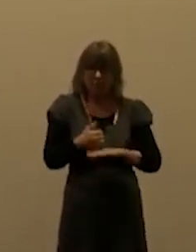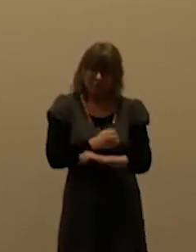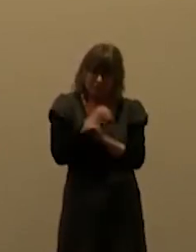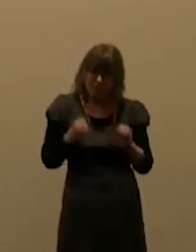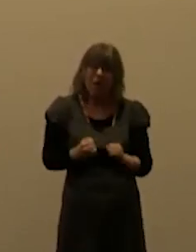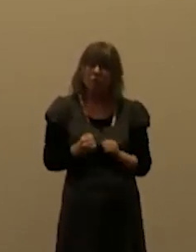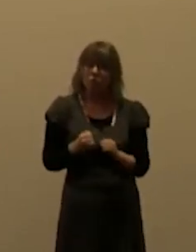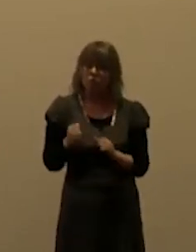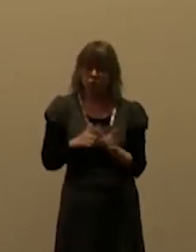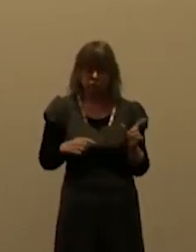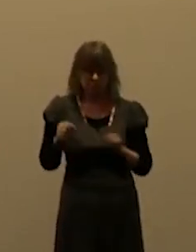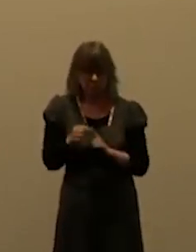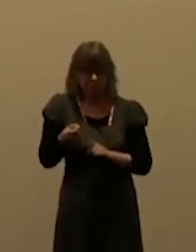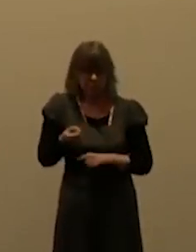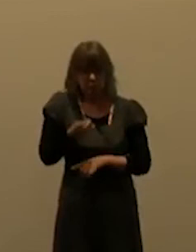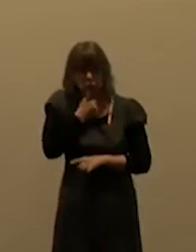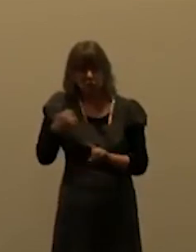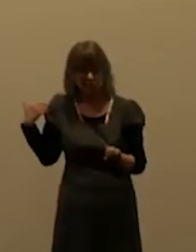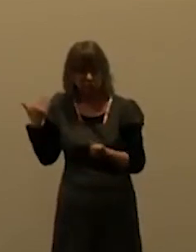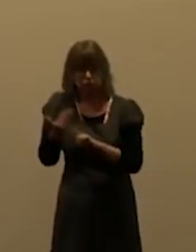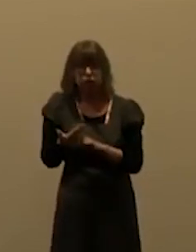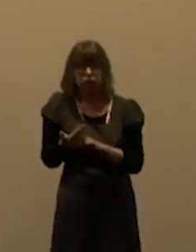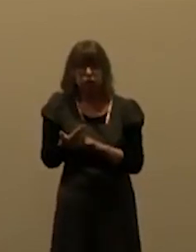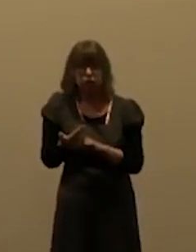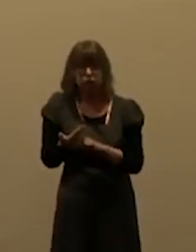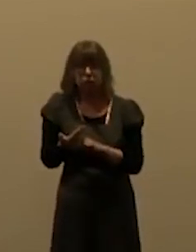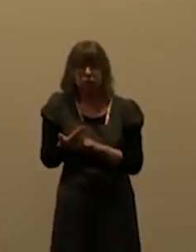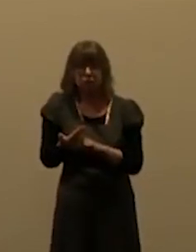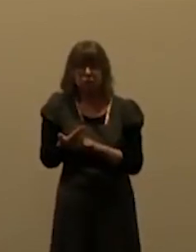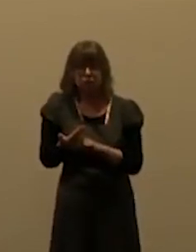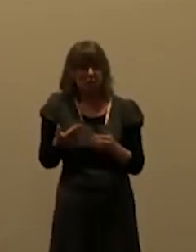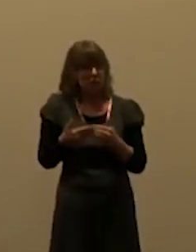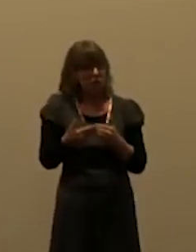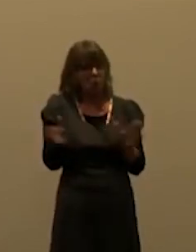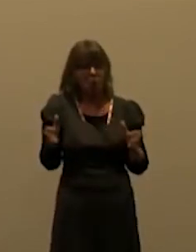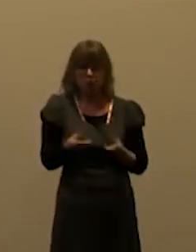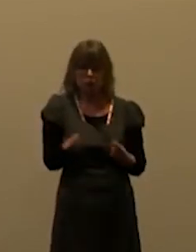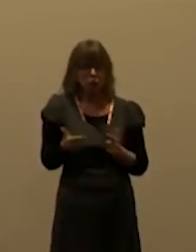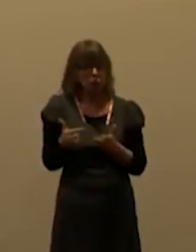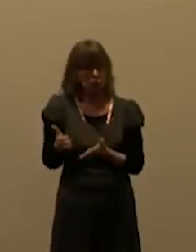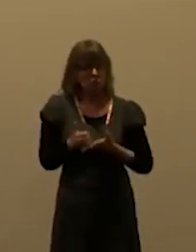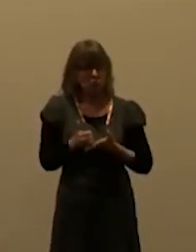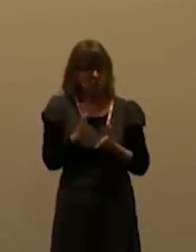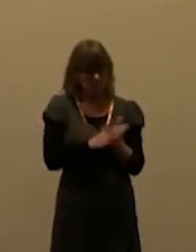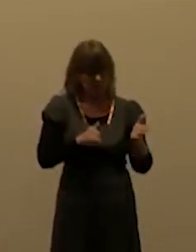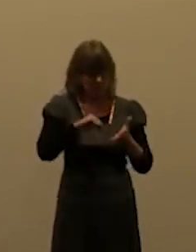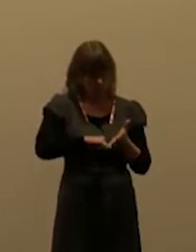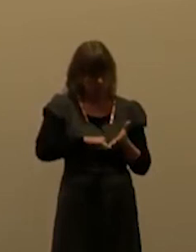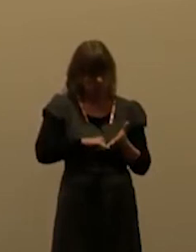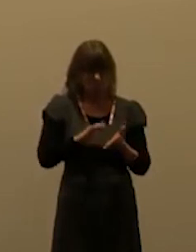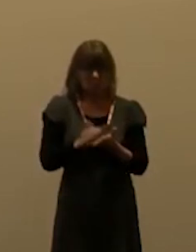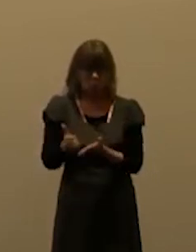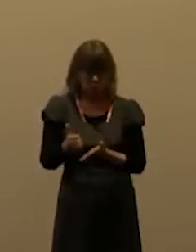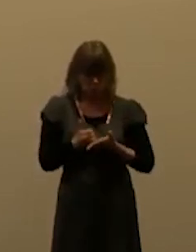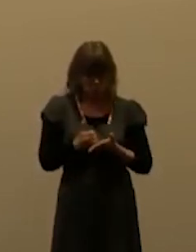using for years, you know, it is 100%, you know, not supported by Microsoft. It's an open source initiative. If you want that supported offering, you probably